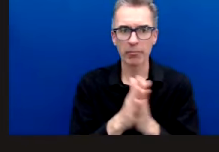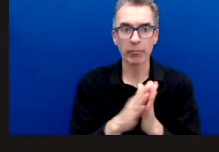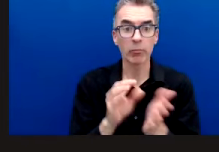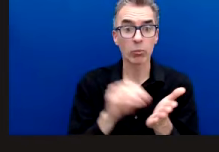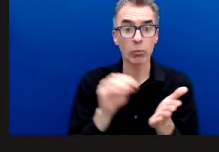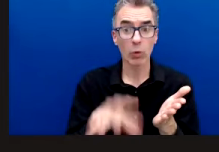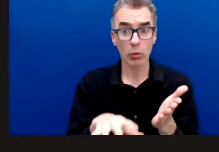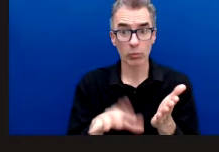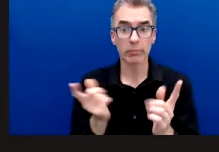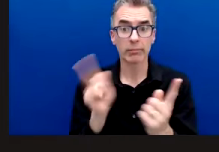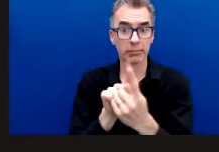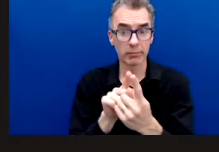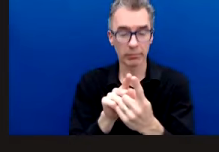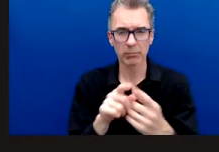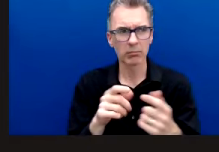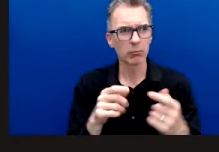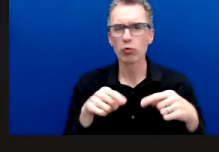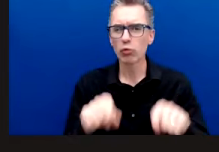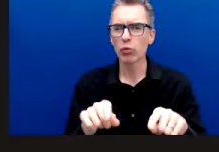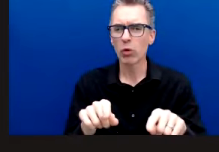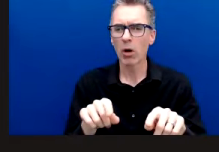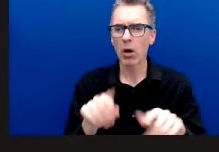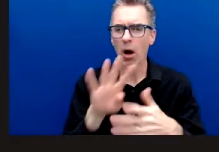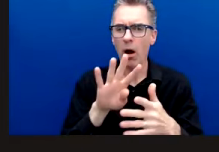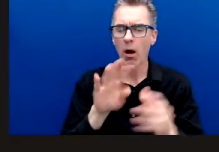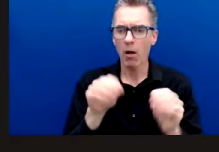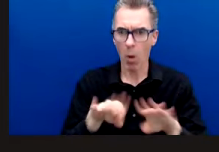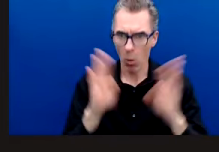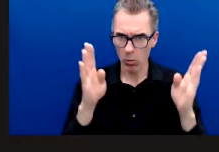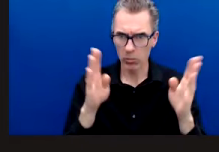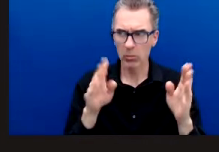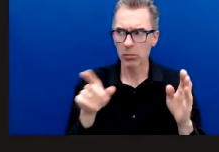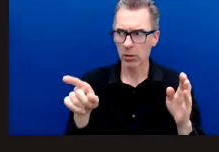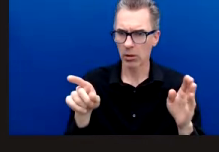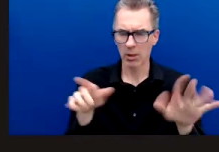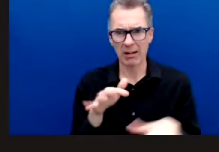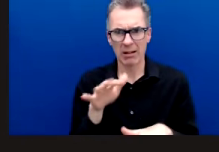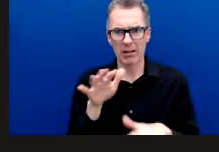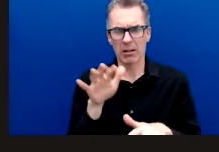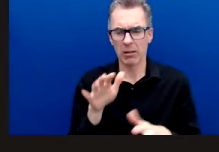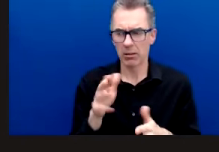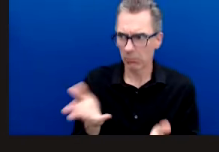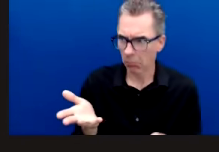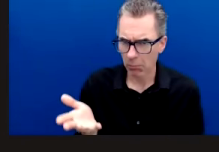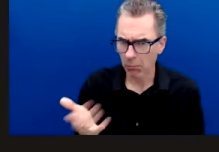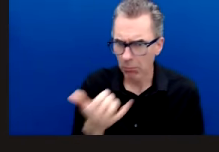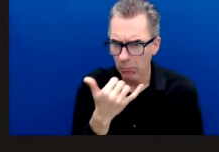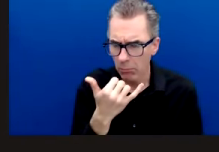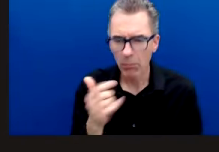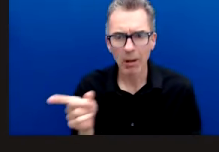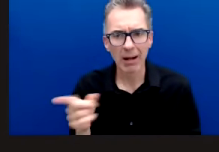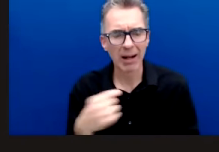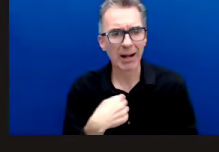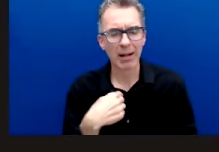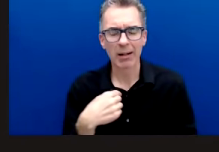student approaches you during office hours looking visibly shaken. The student confides that they have been experiencing